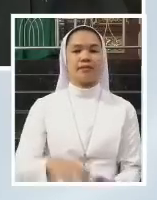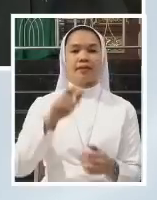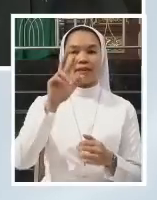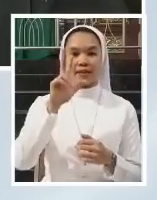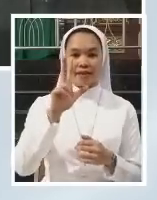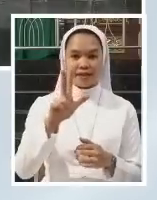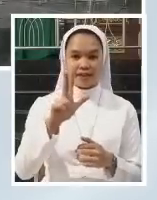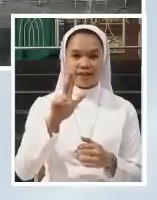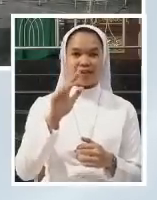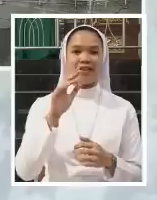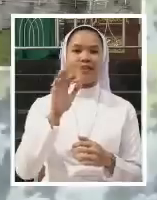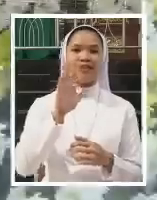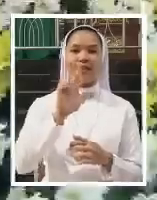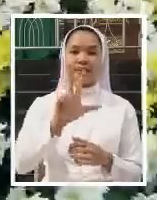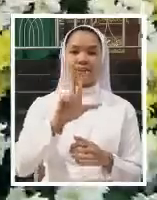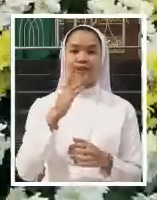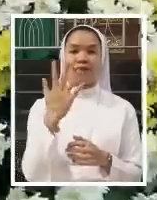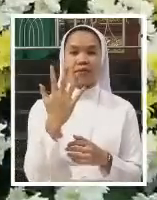35 years,